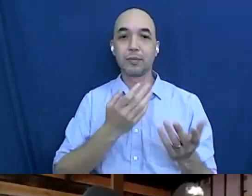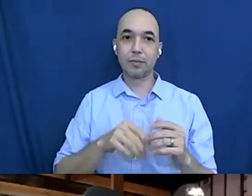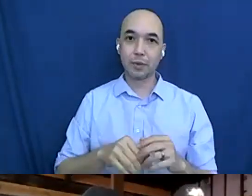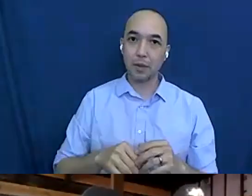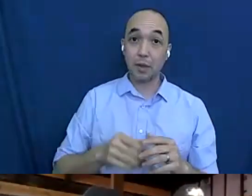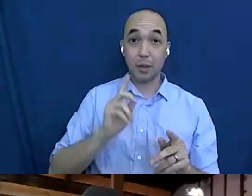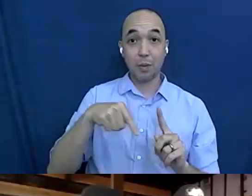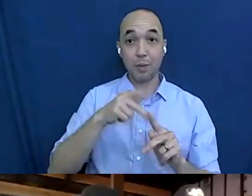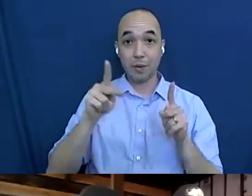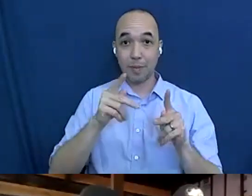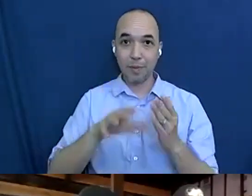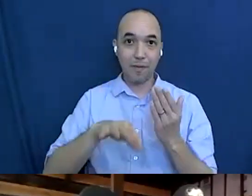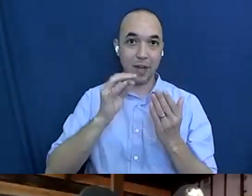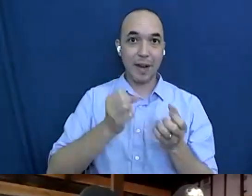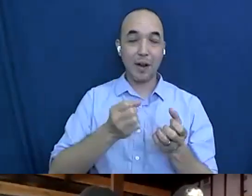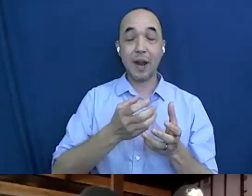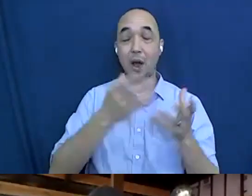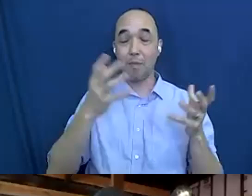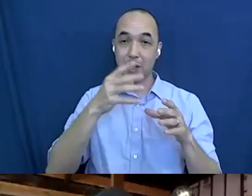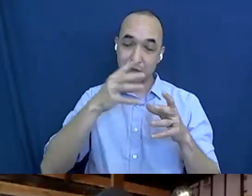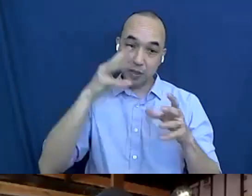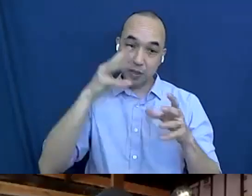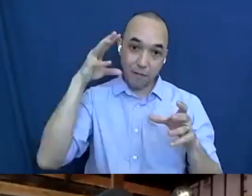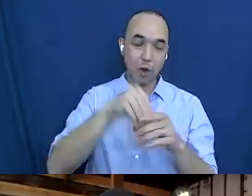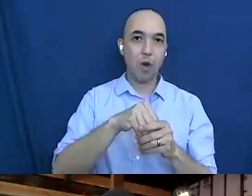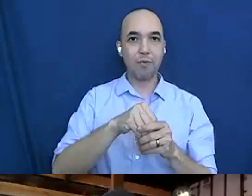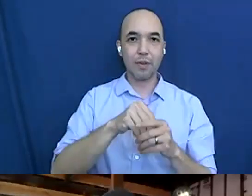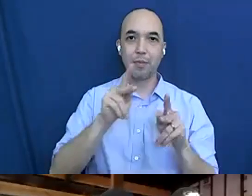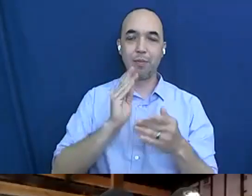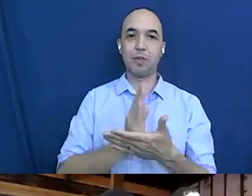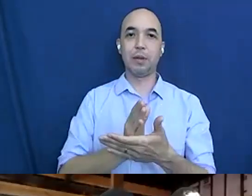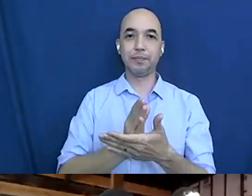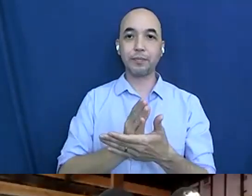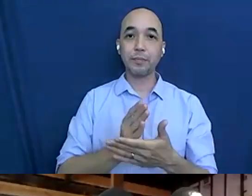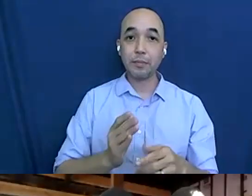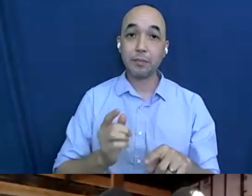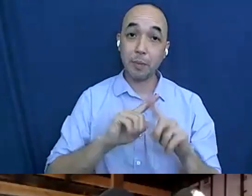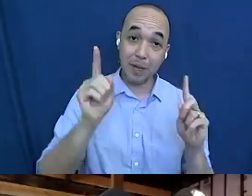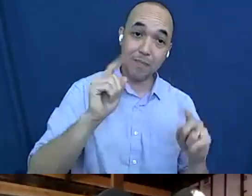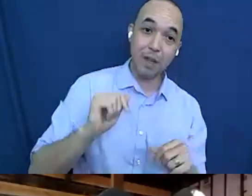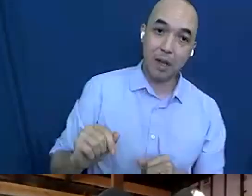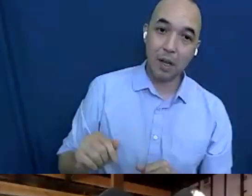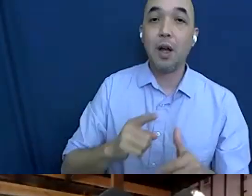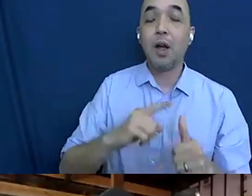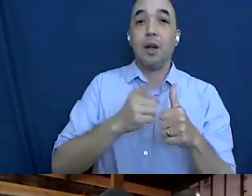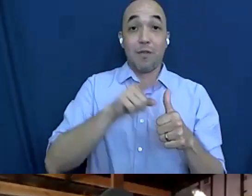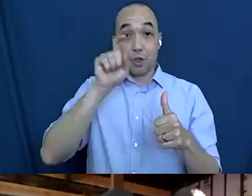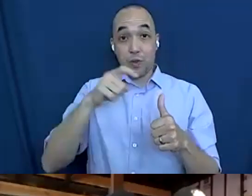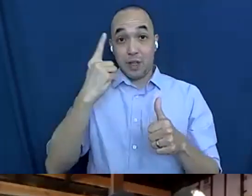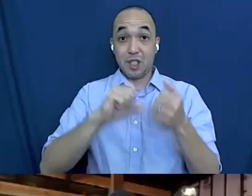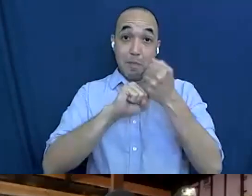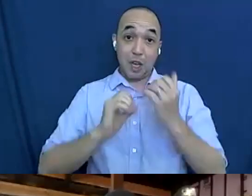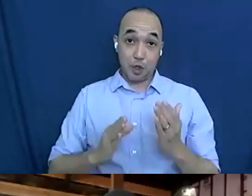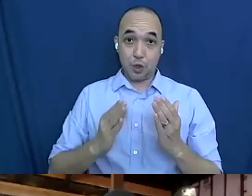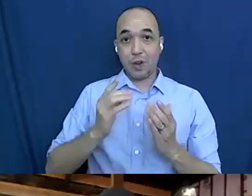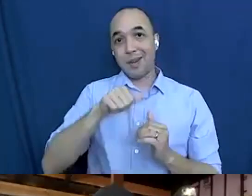everything involved with it, they'll stop. But you'll find a person that will sponsor you, who's a general or master falconer, that